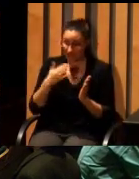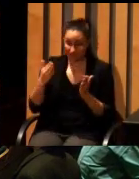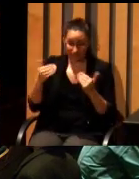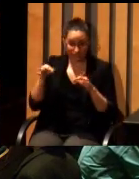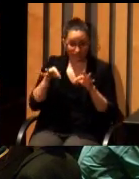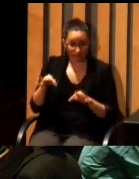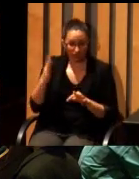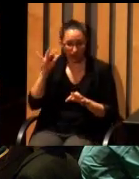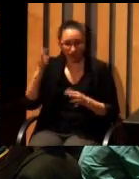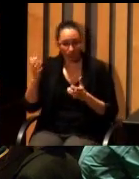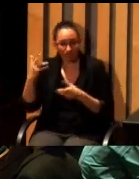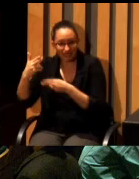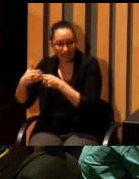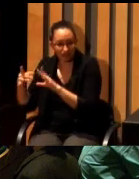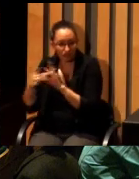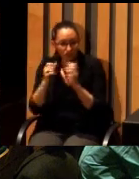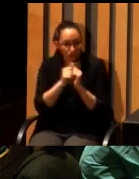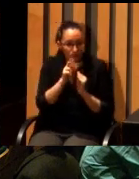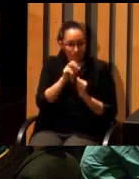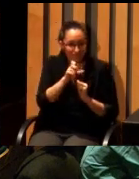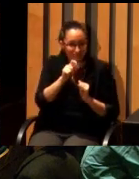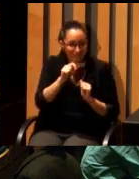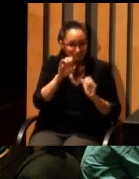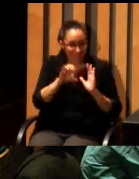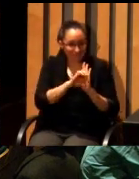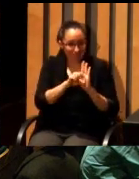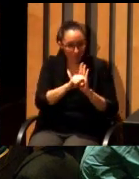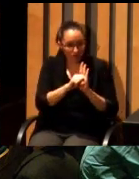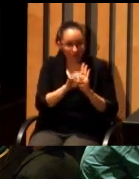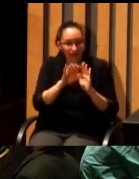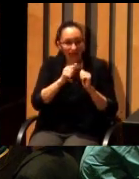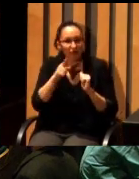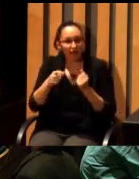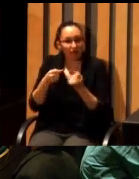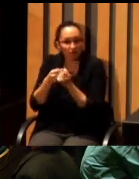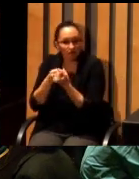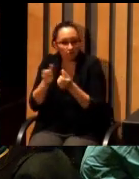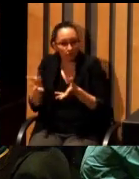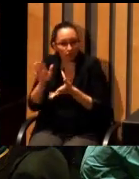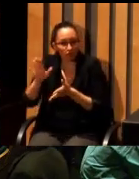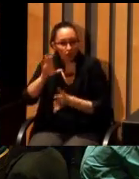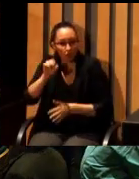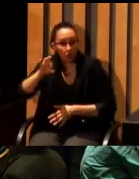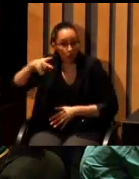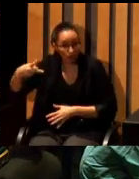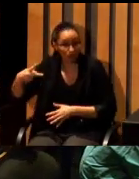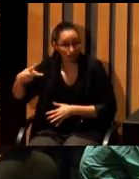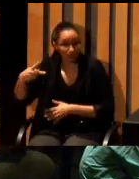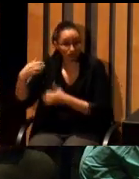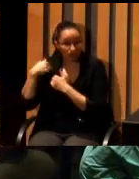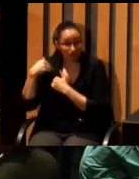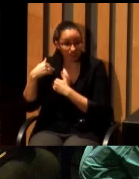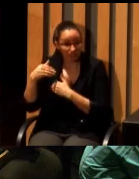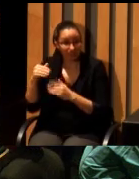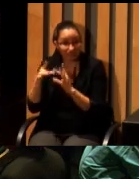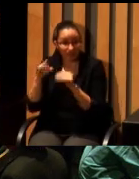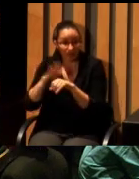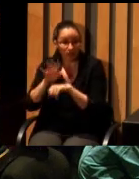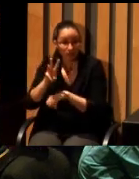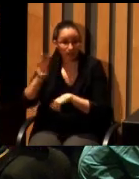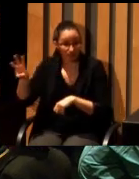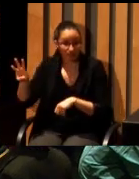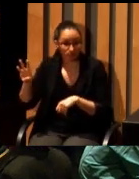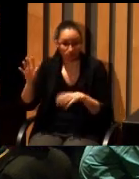have their name associated with their racist symbol and how that promotes their corporate responsibility policy that's on their website. And